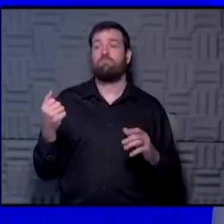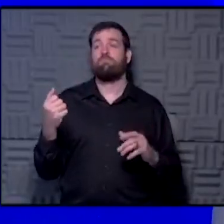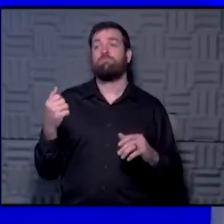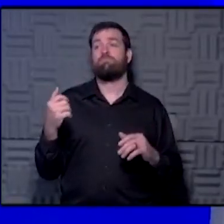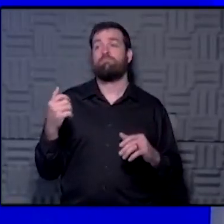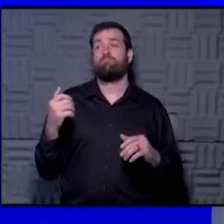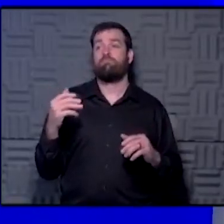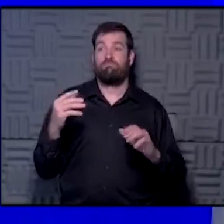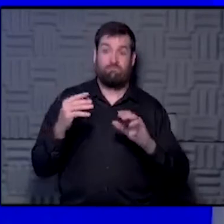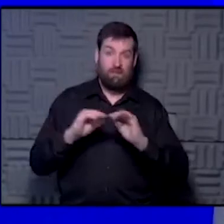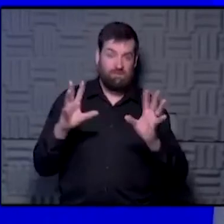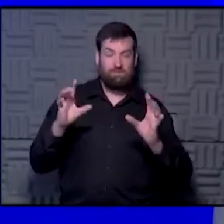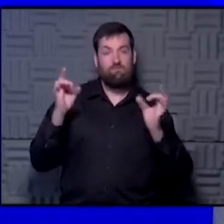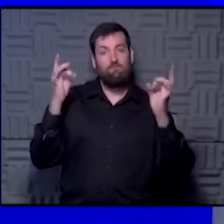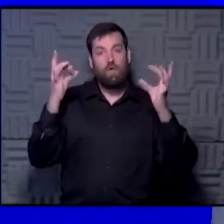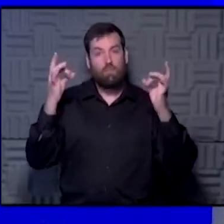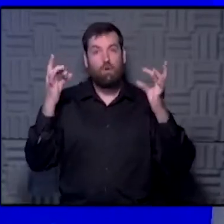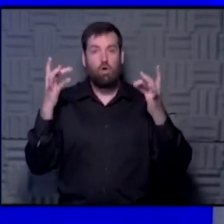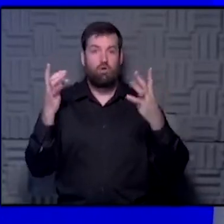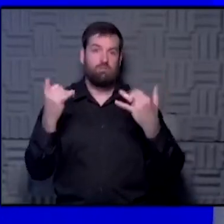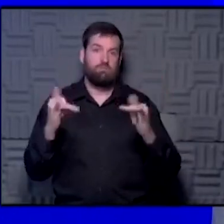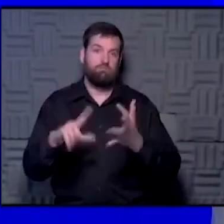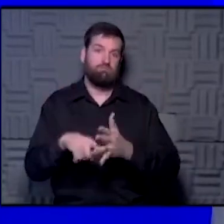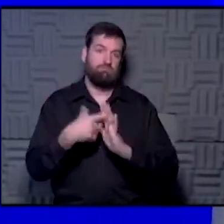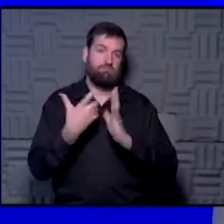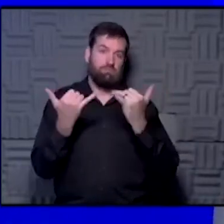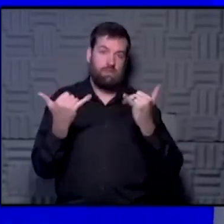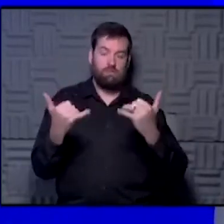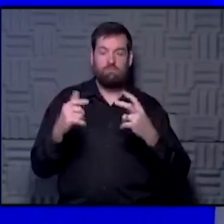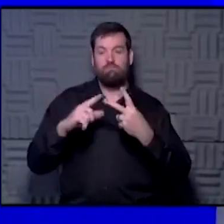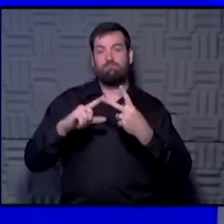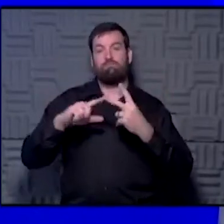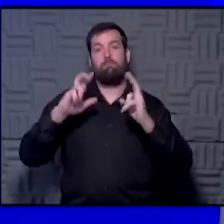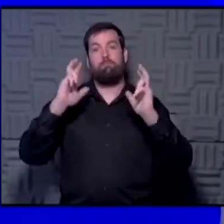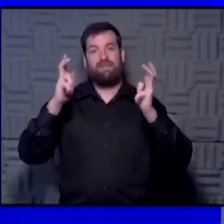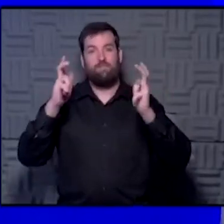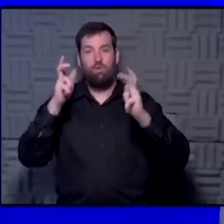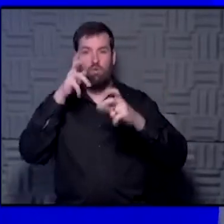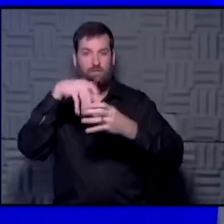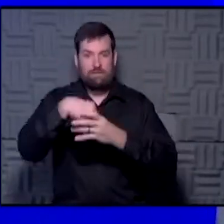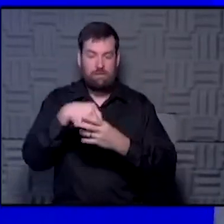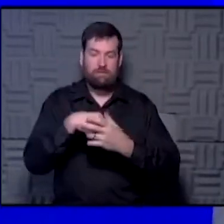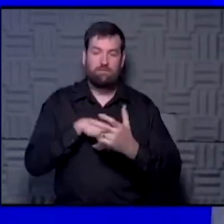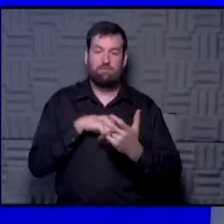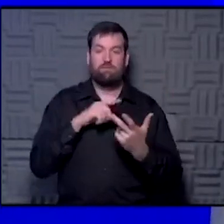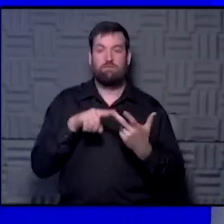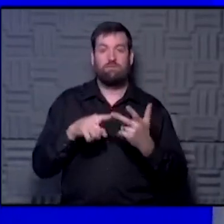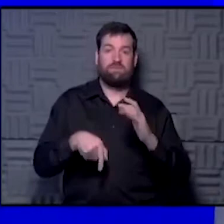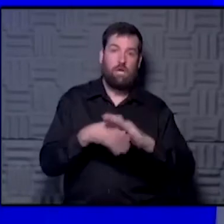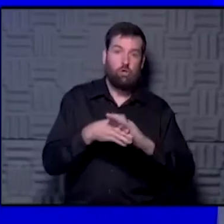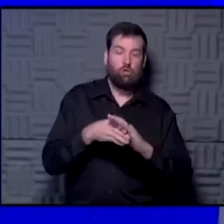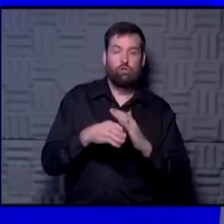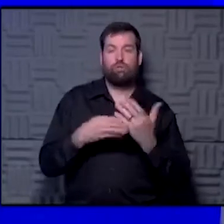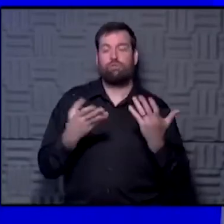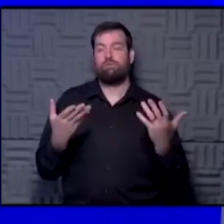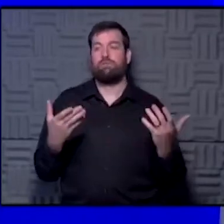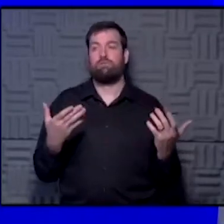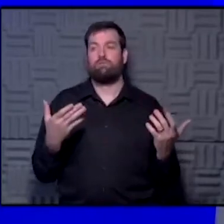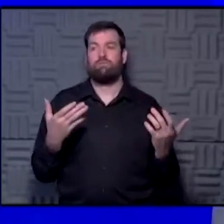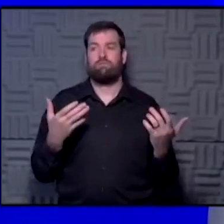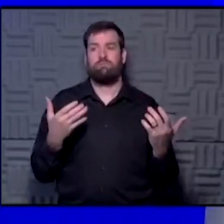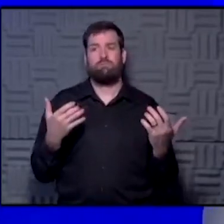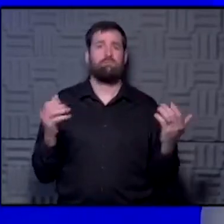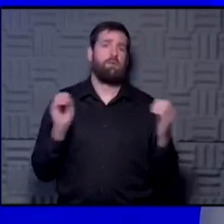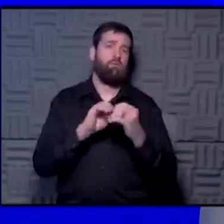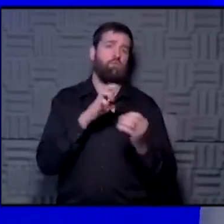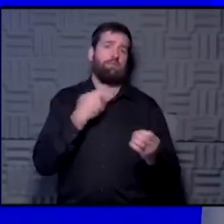goes to, obviously, volleyball is being played now, but volleyball, basketball will be moving indoors, soccer. I think that it's still going to be a little